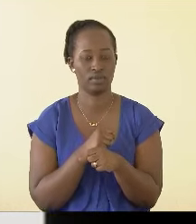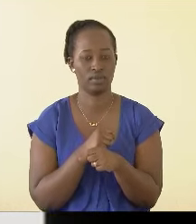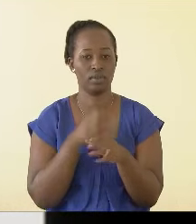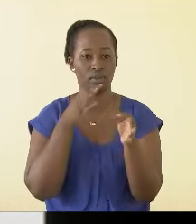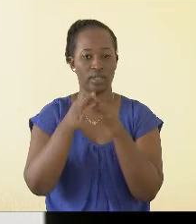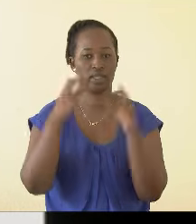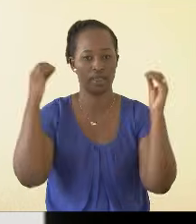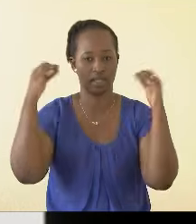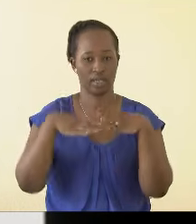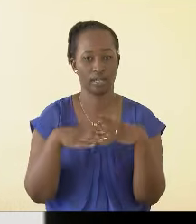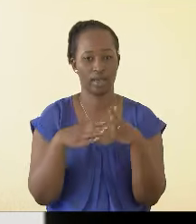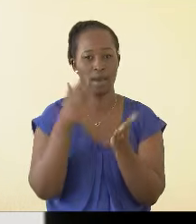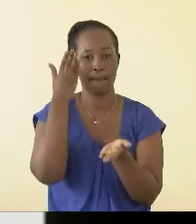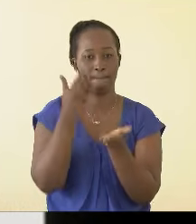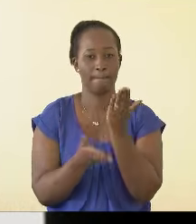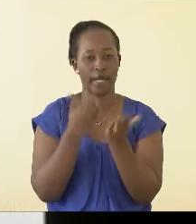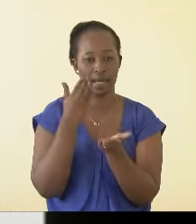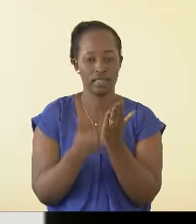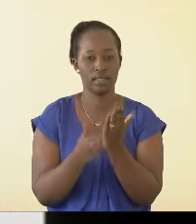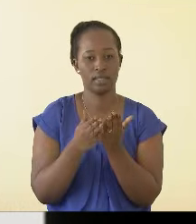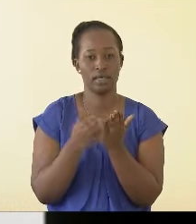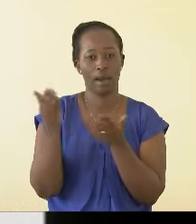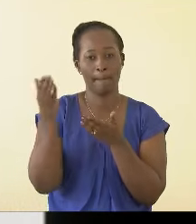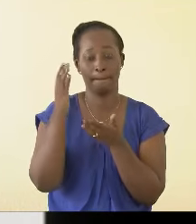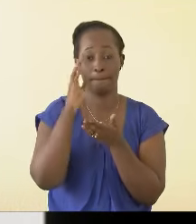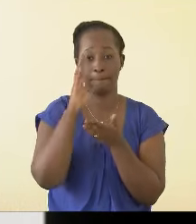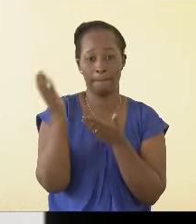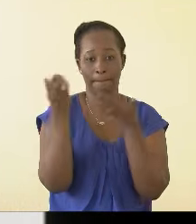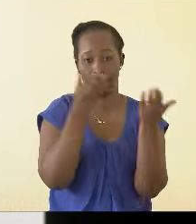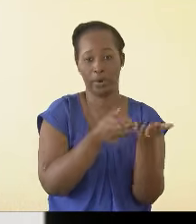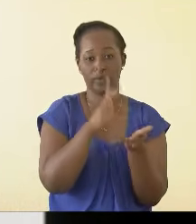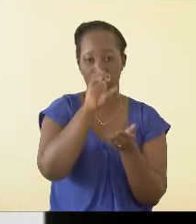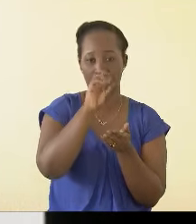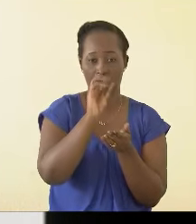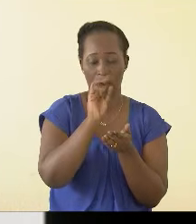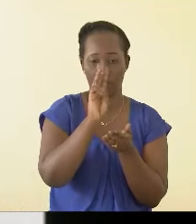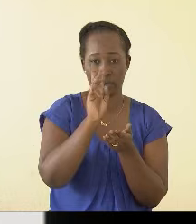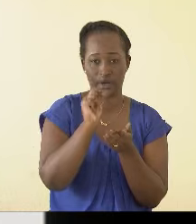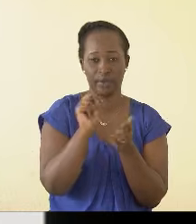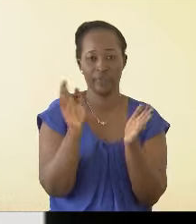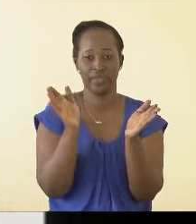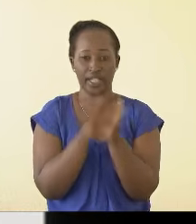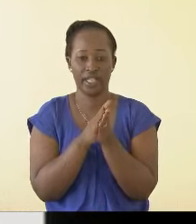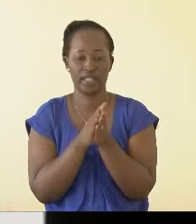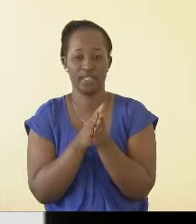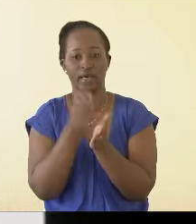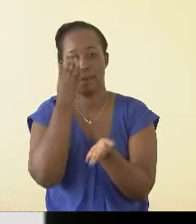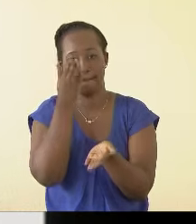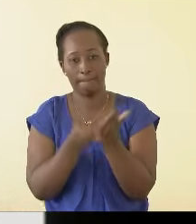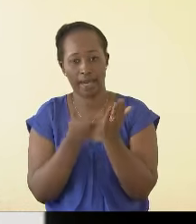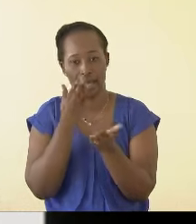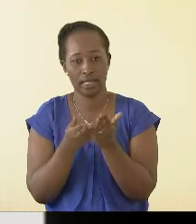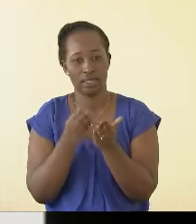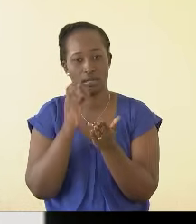stating clearly balance brought down at the beginning of the second year and balance carried down to the third year.